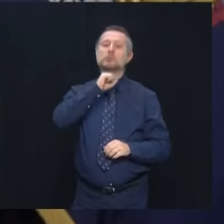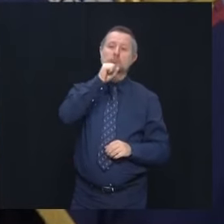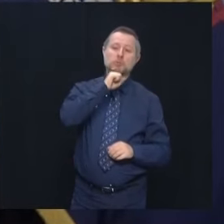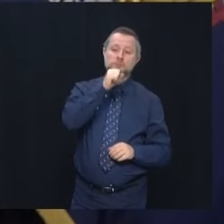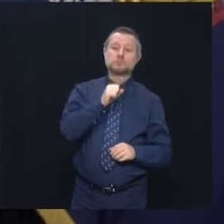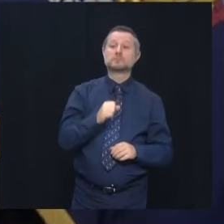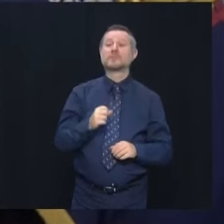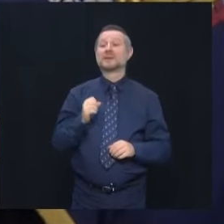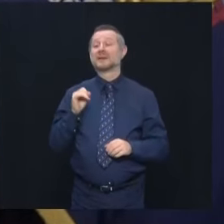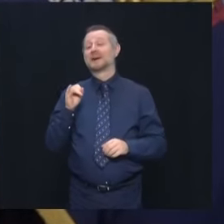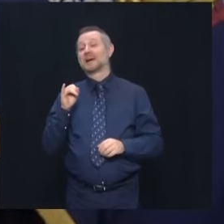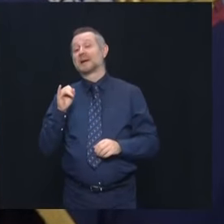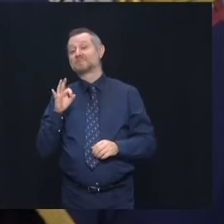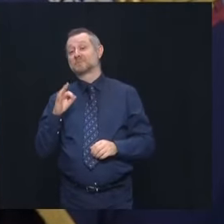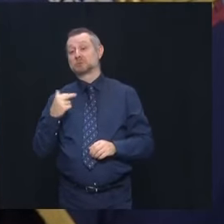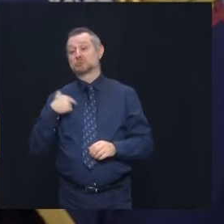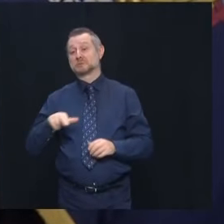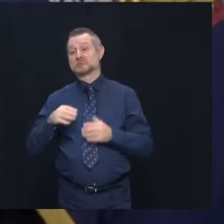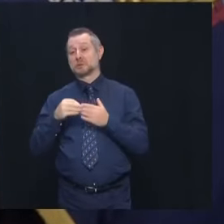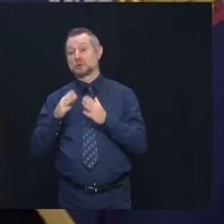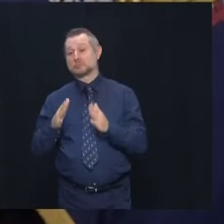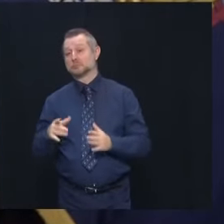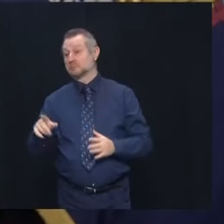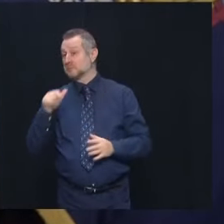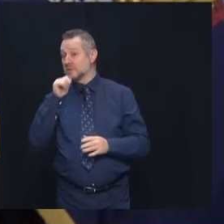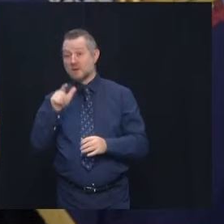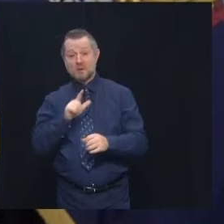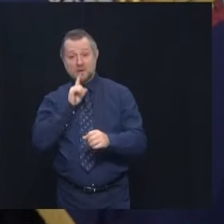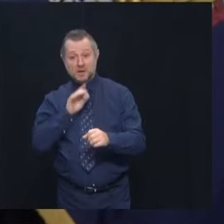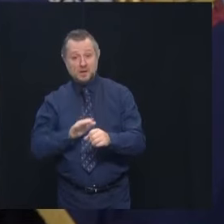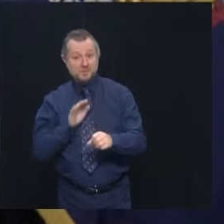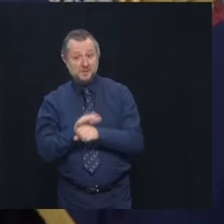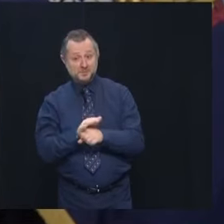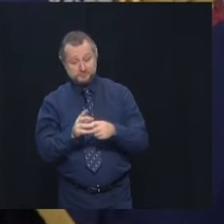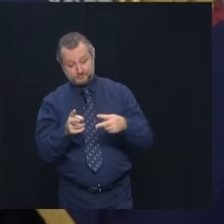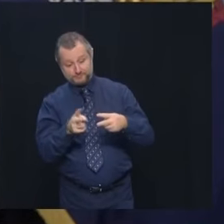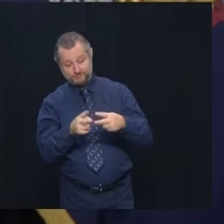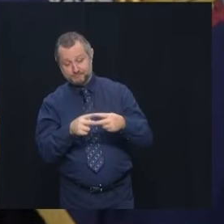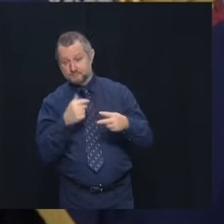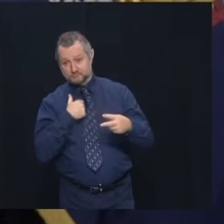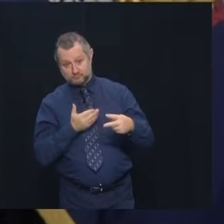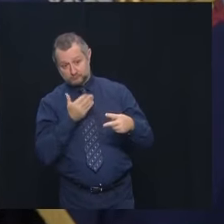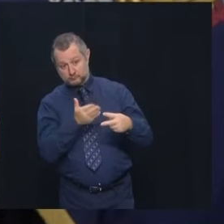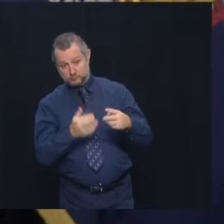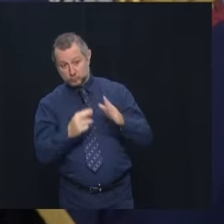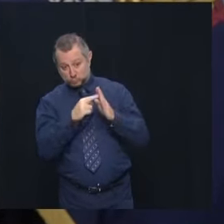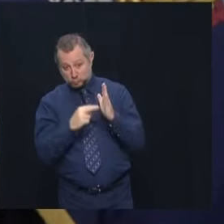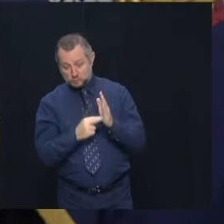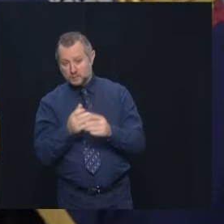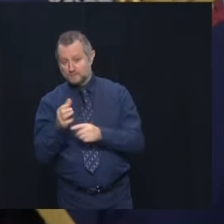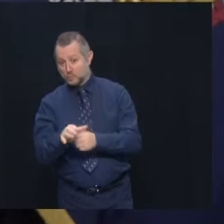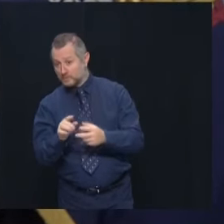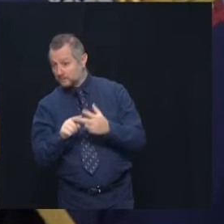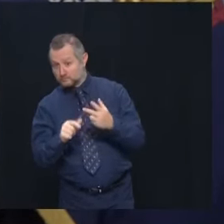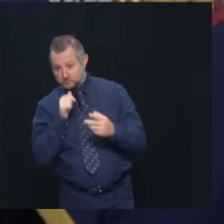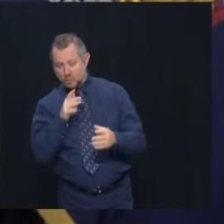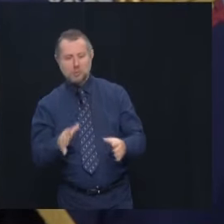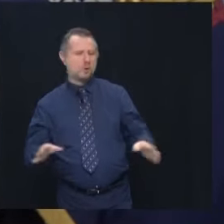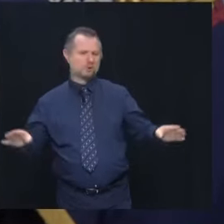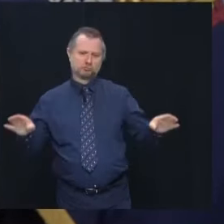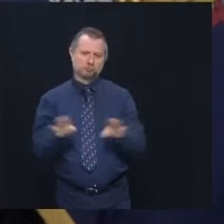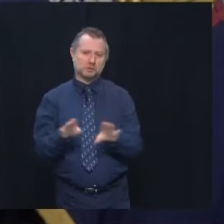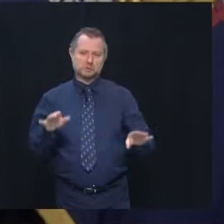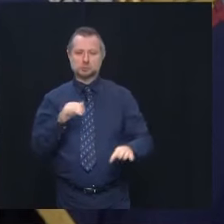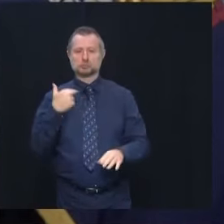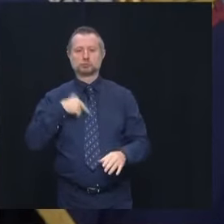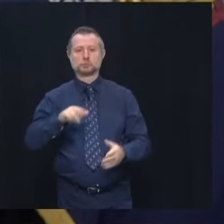not agree to abide by these rules, then we will close the religious